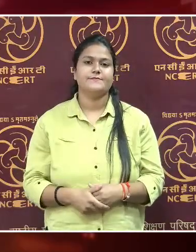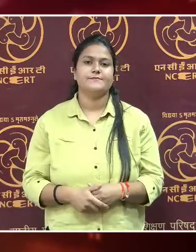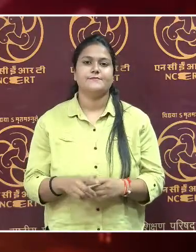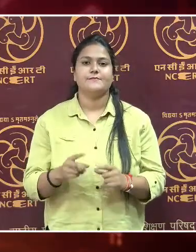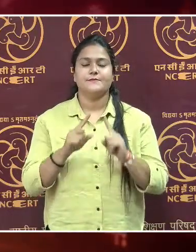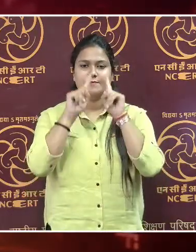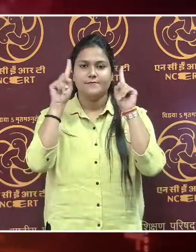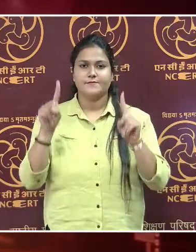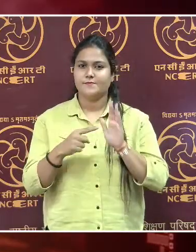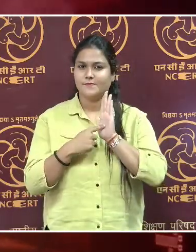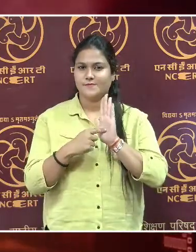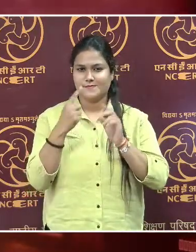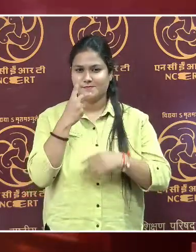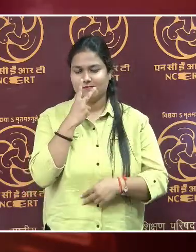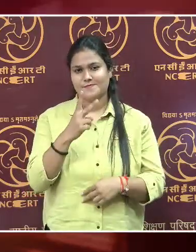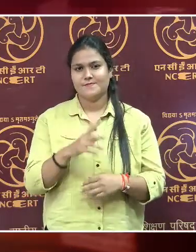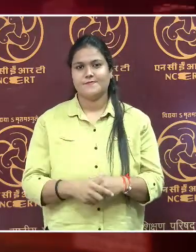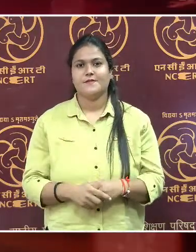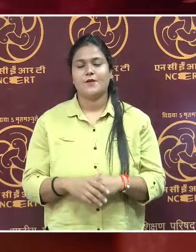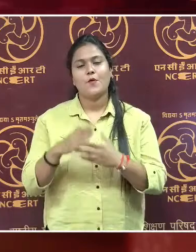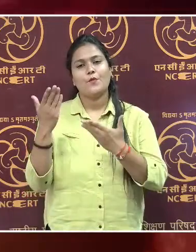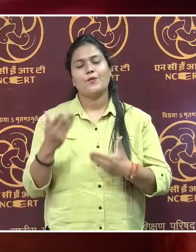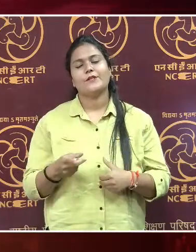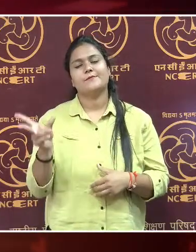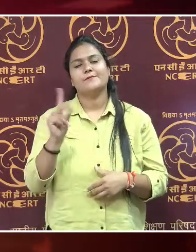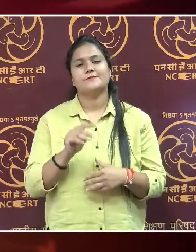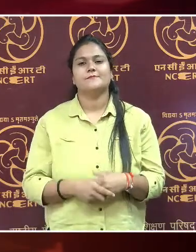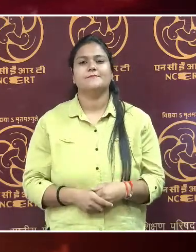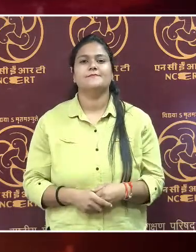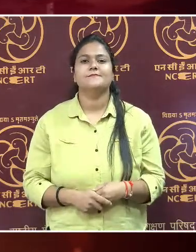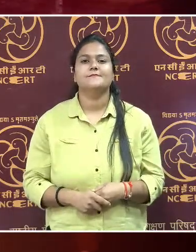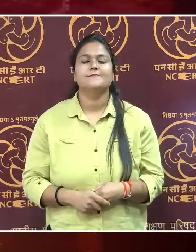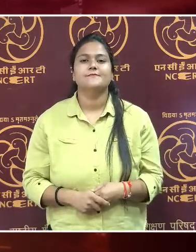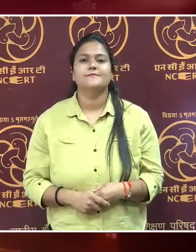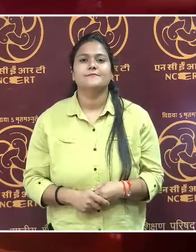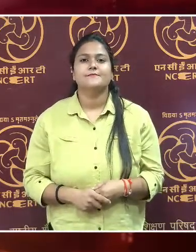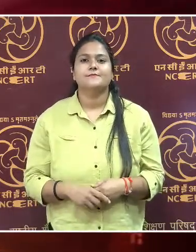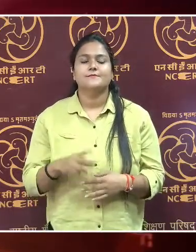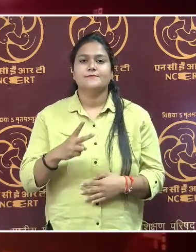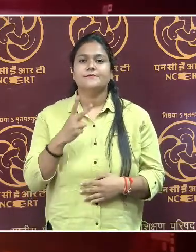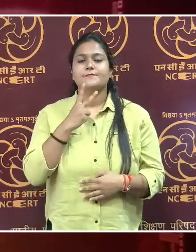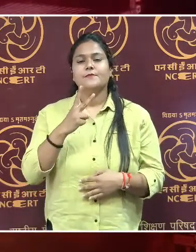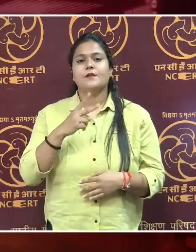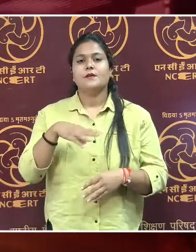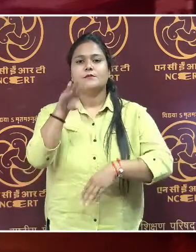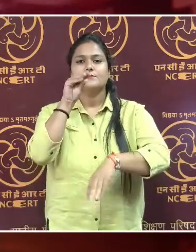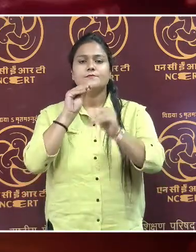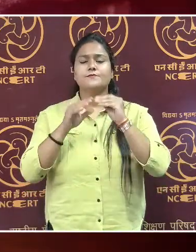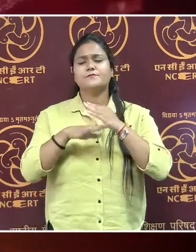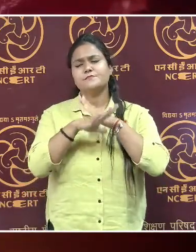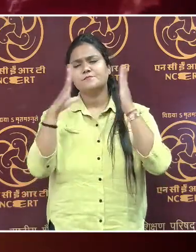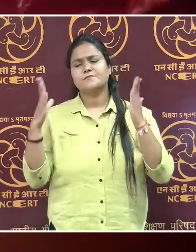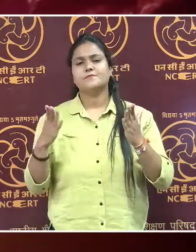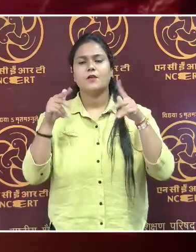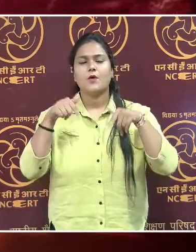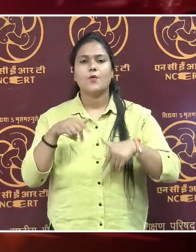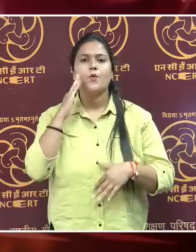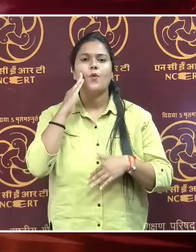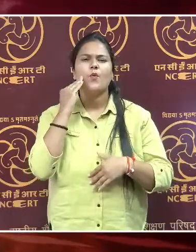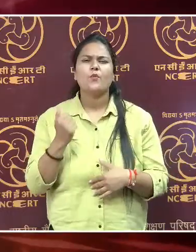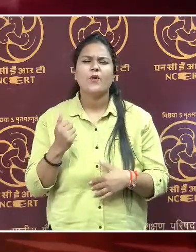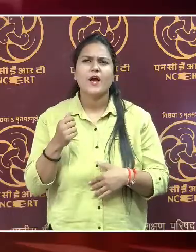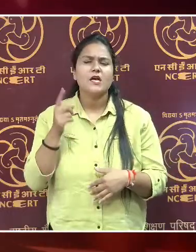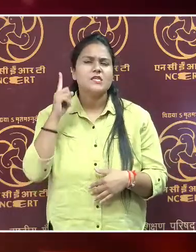there, and we welcome you once again, ma'am. And we are looking forward, to learn more that why this hearing